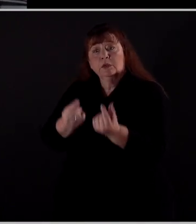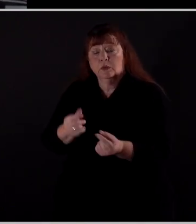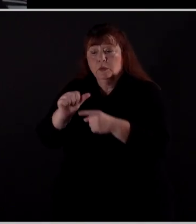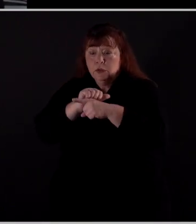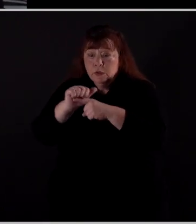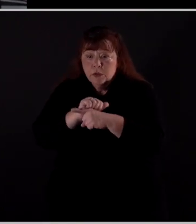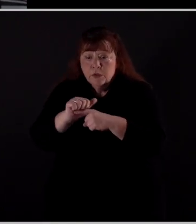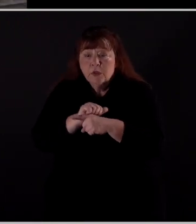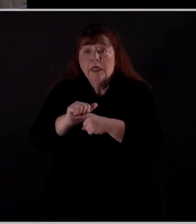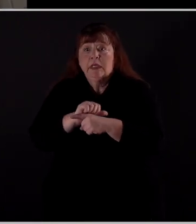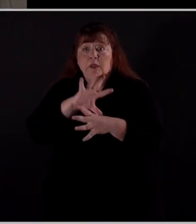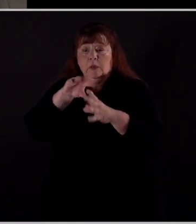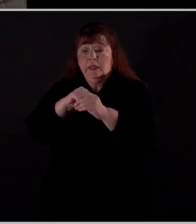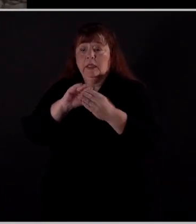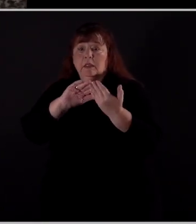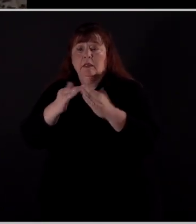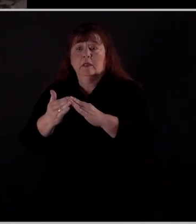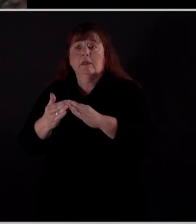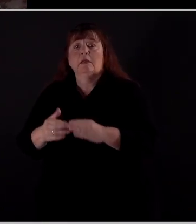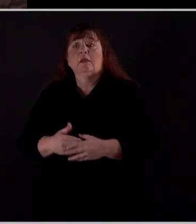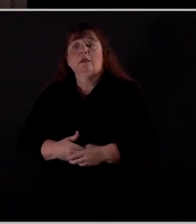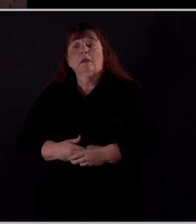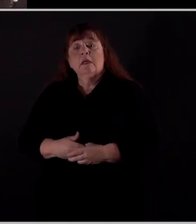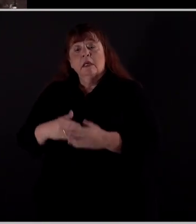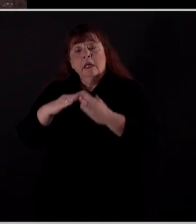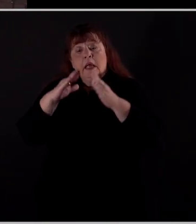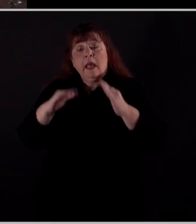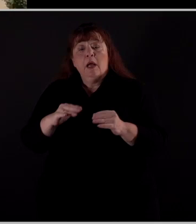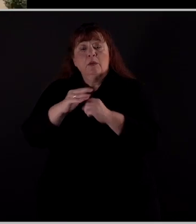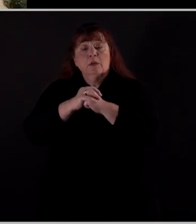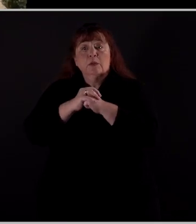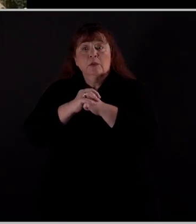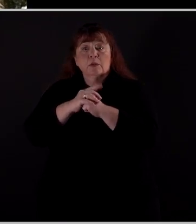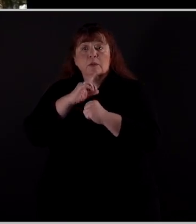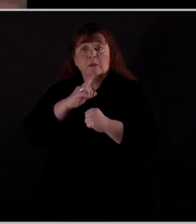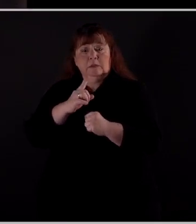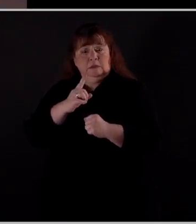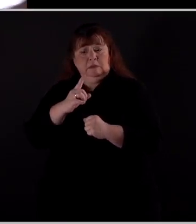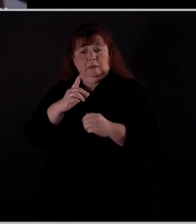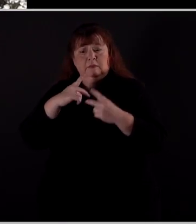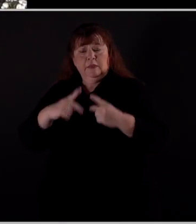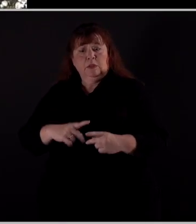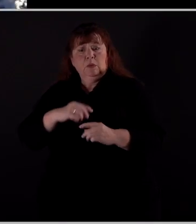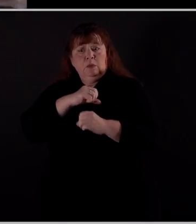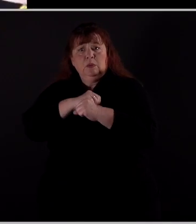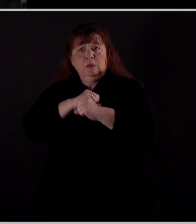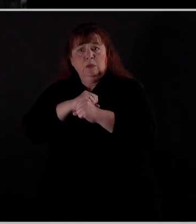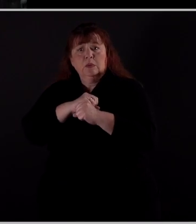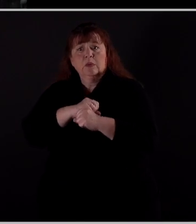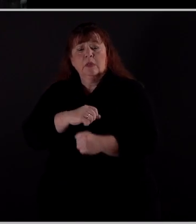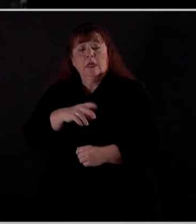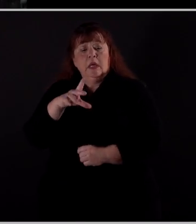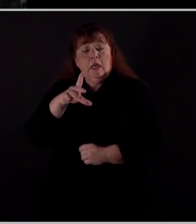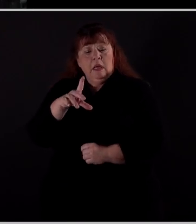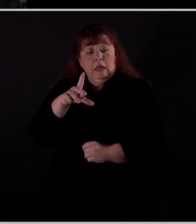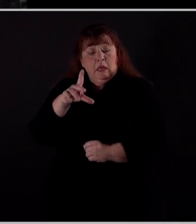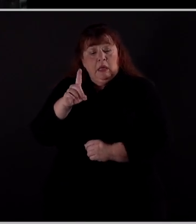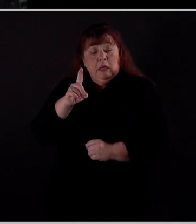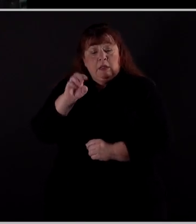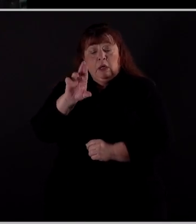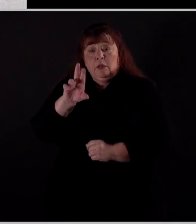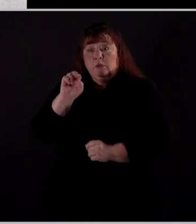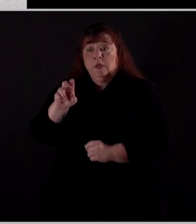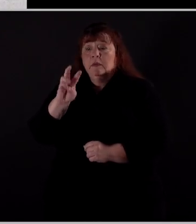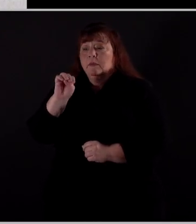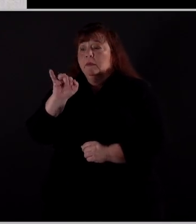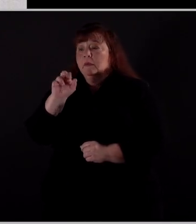and empower the community. But when do houses of worship need to consider their physical security? For experts like Dr. Reverend Miriam Burnett,